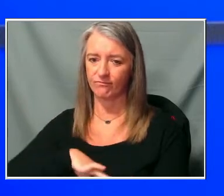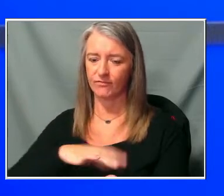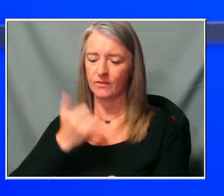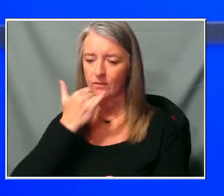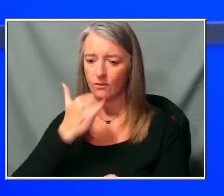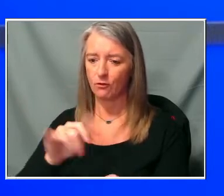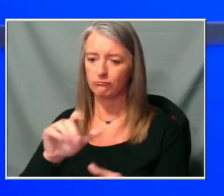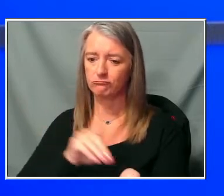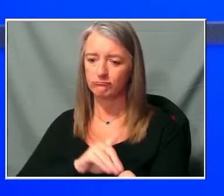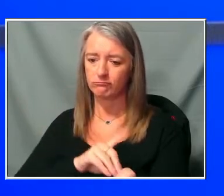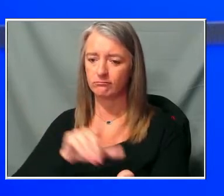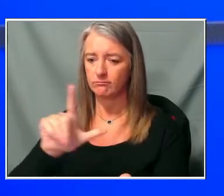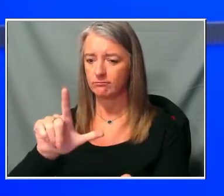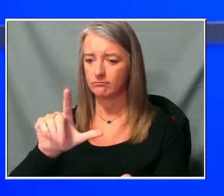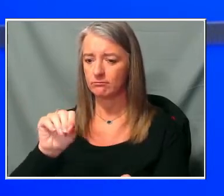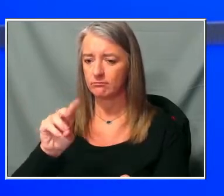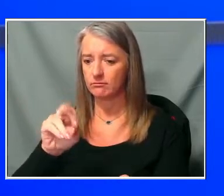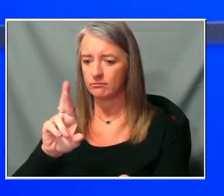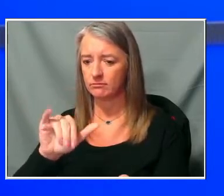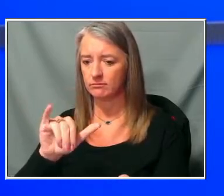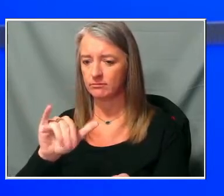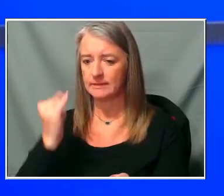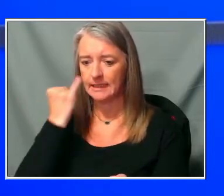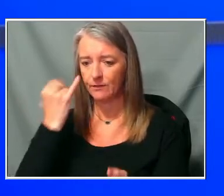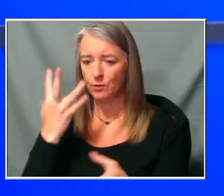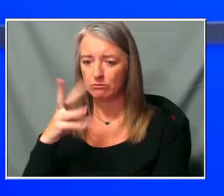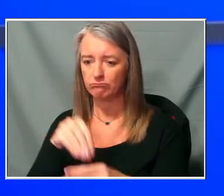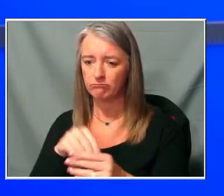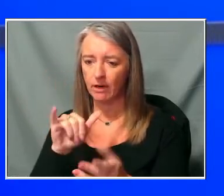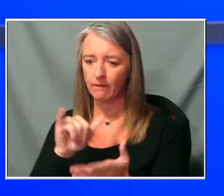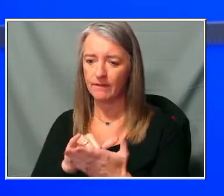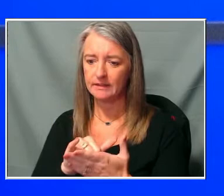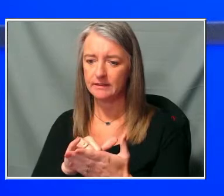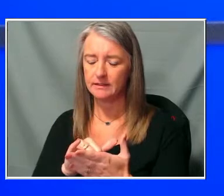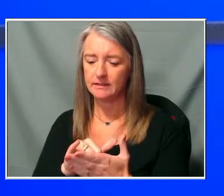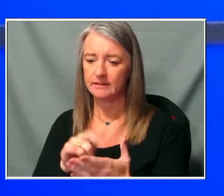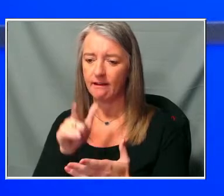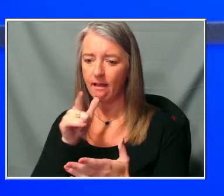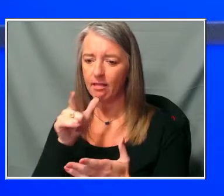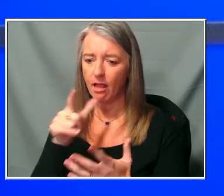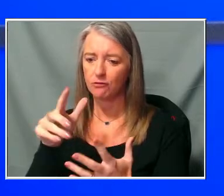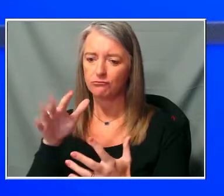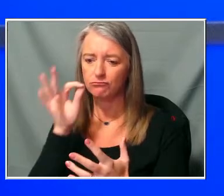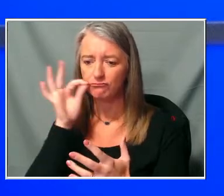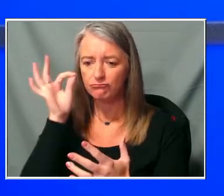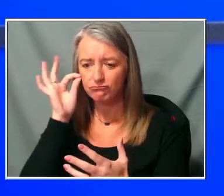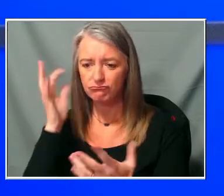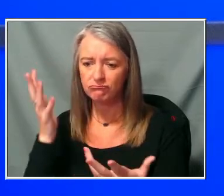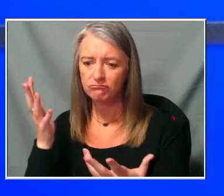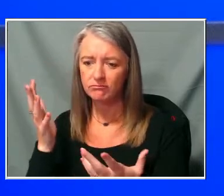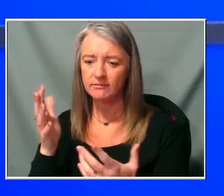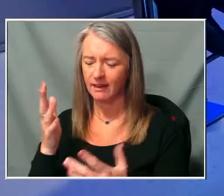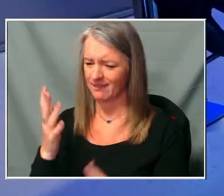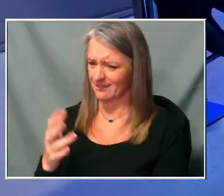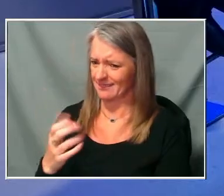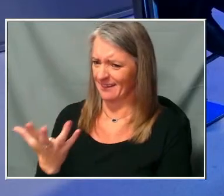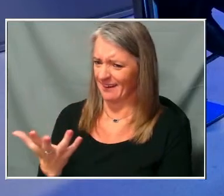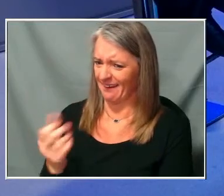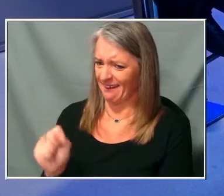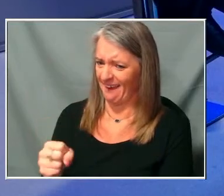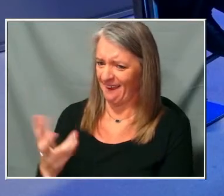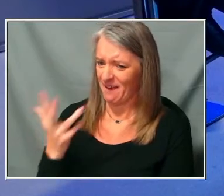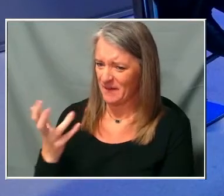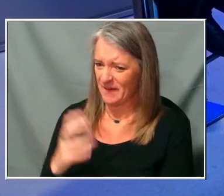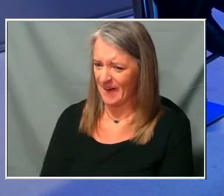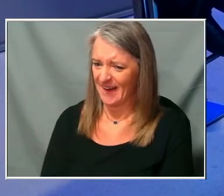Lowry would like to know if you want to be a part of this. You know, so it's a luncheon with the Chiefs." And I was like, well, duh. Okay, and then